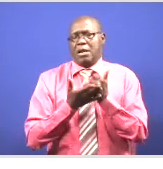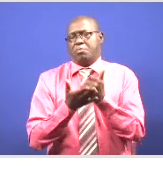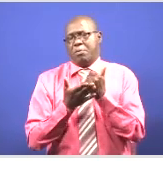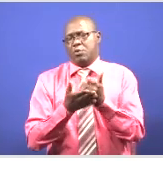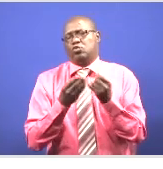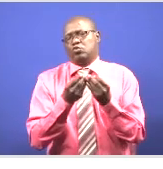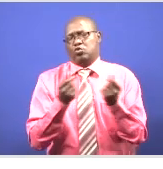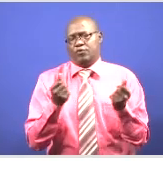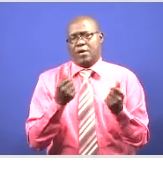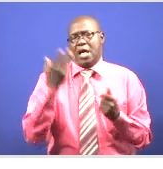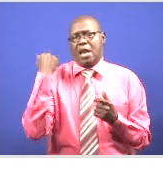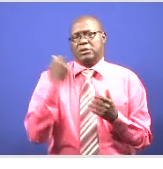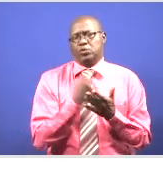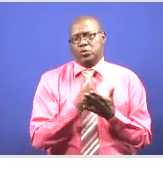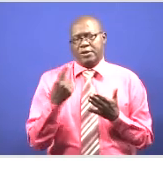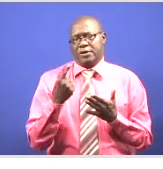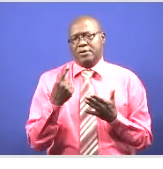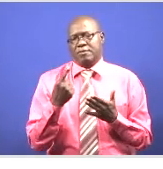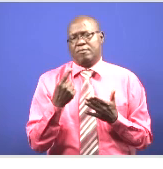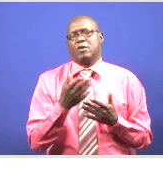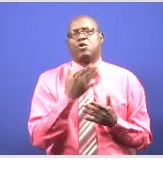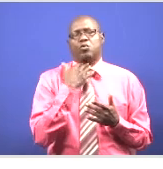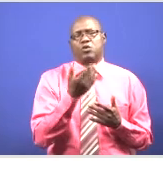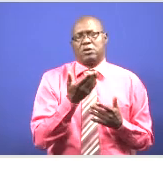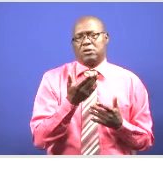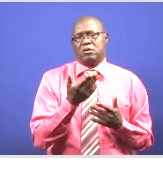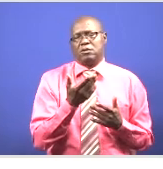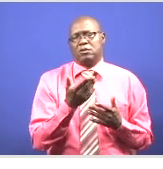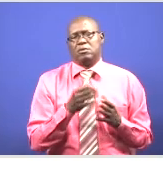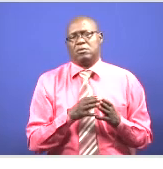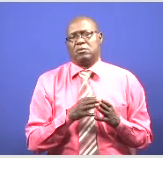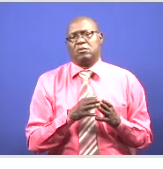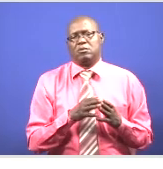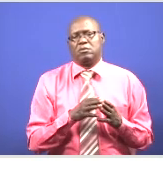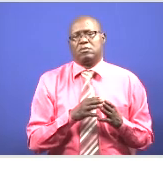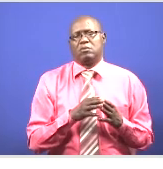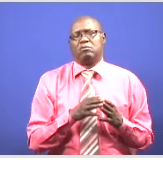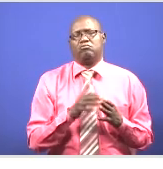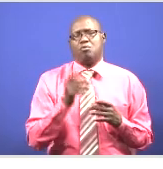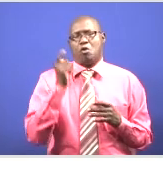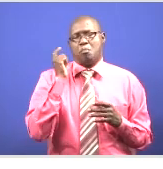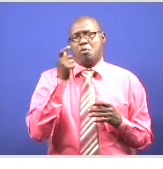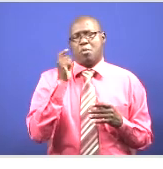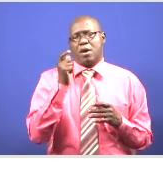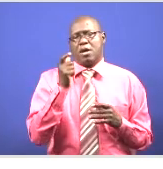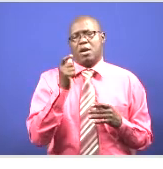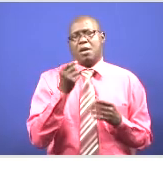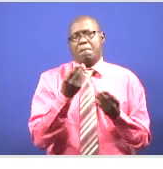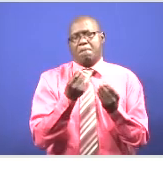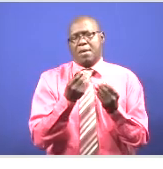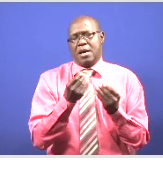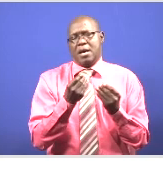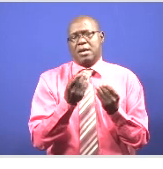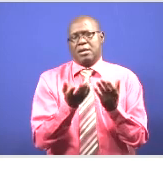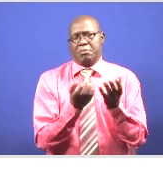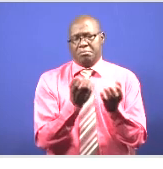just last week, the narrative of they want to close they want to get into mobile money transactions. Mobile money